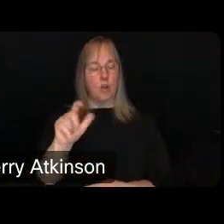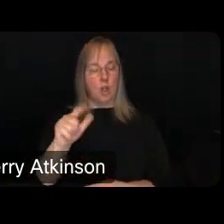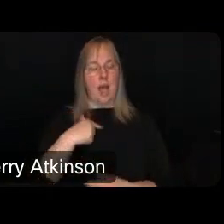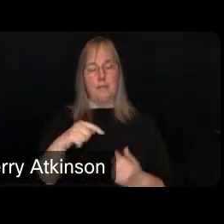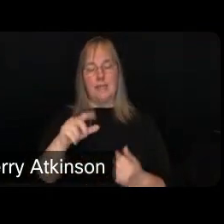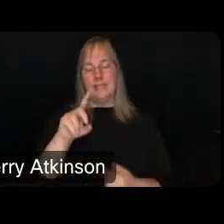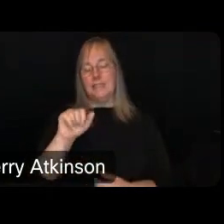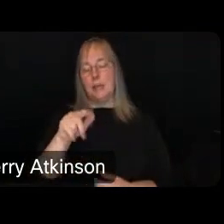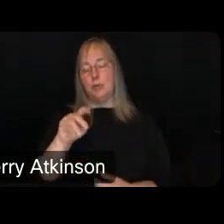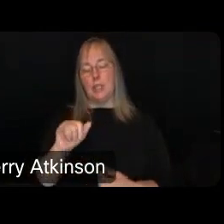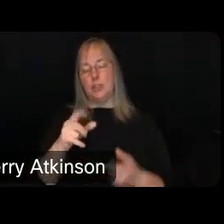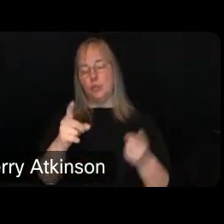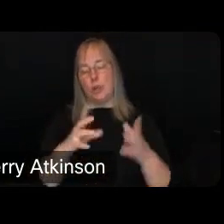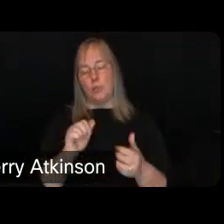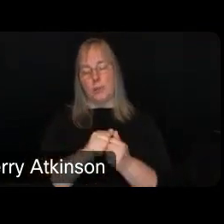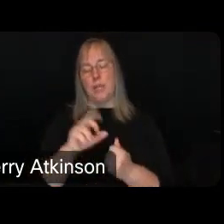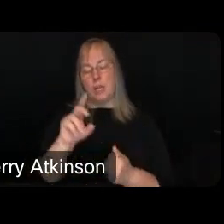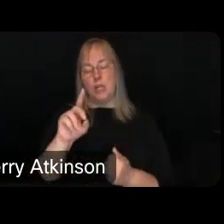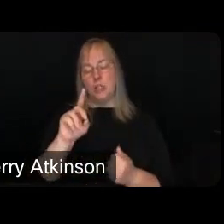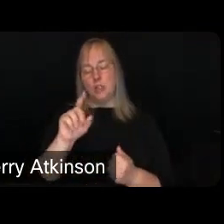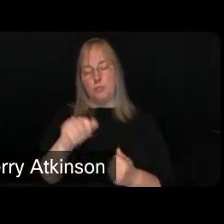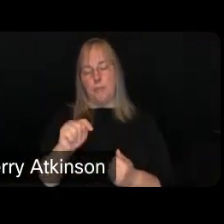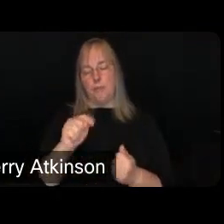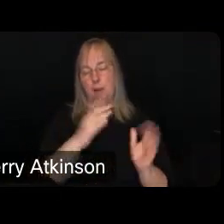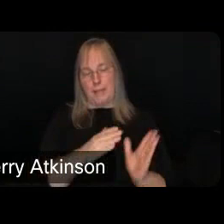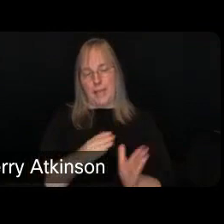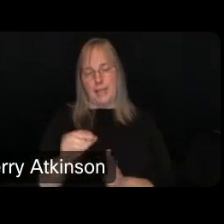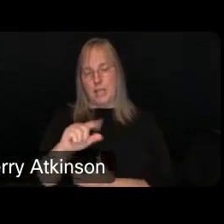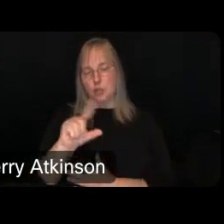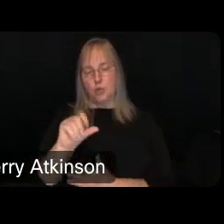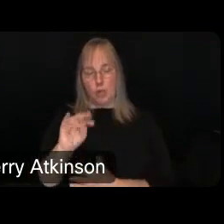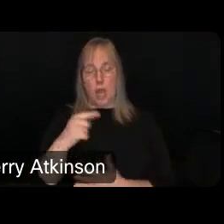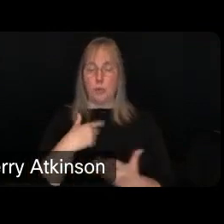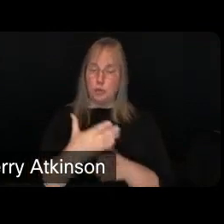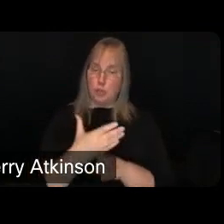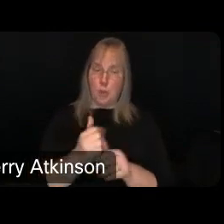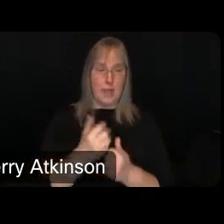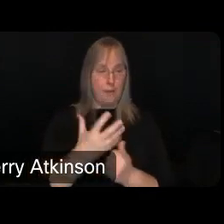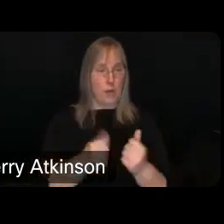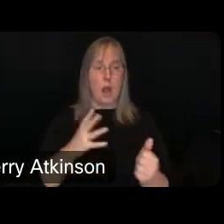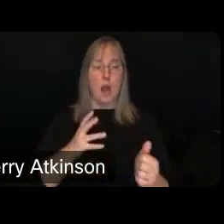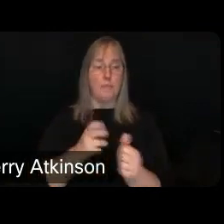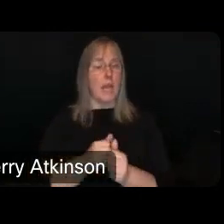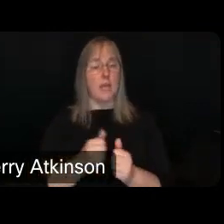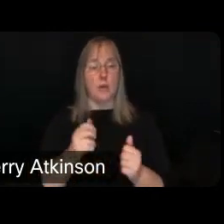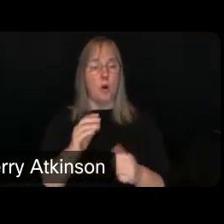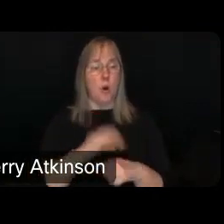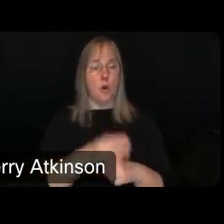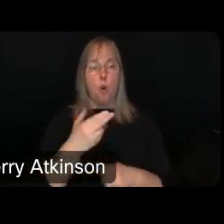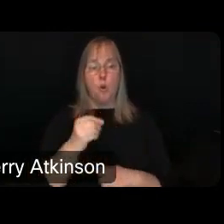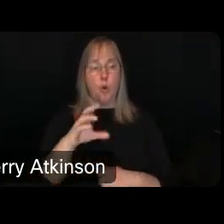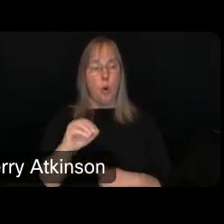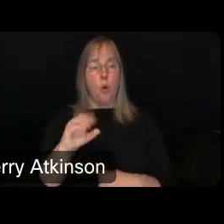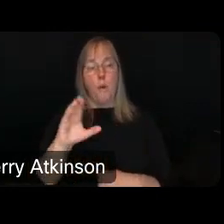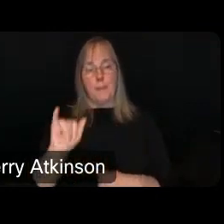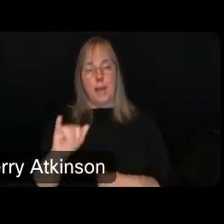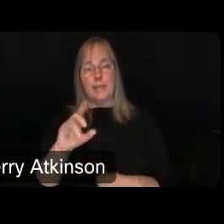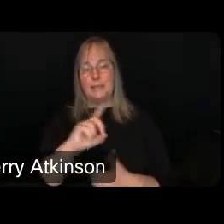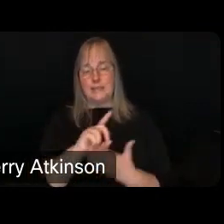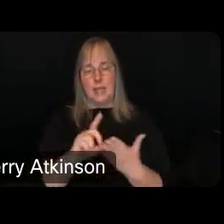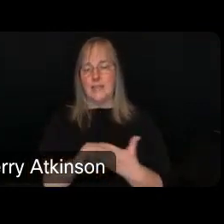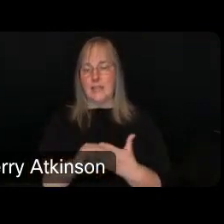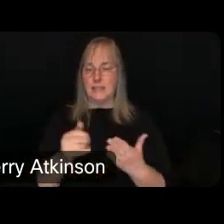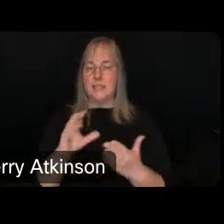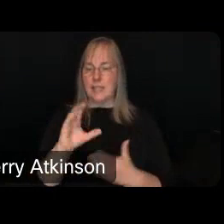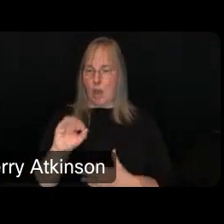of Planning and Zoning, and I wanted to share with everyone an update on HOCO by Design, which is the county's new general plan. As Holly